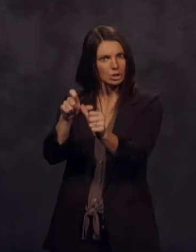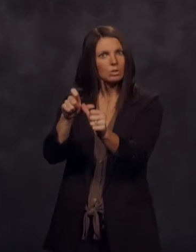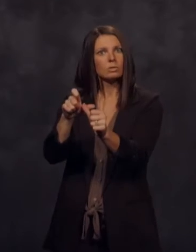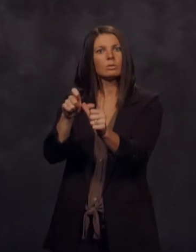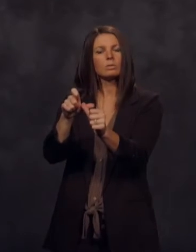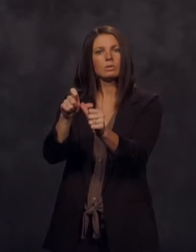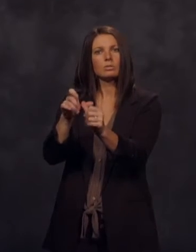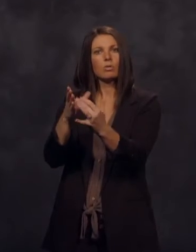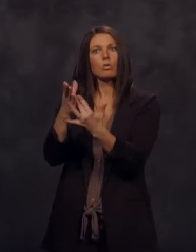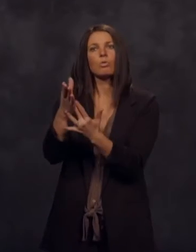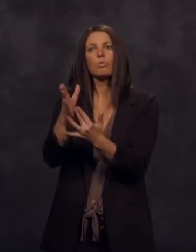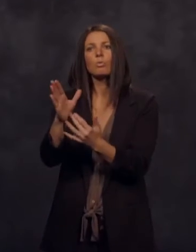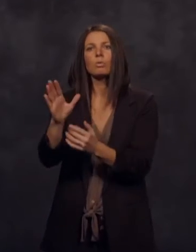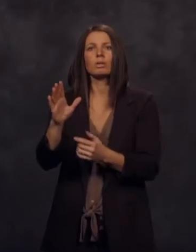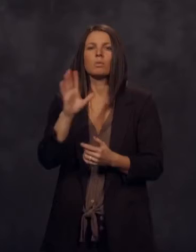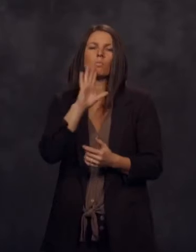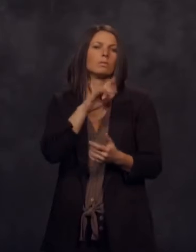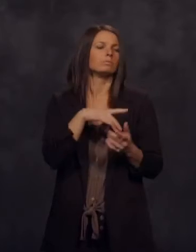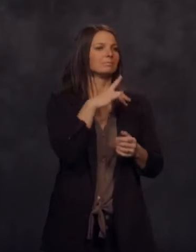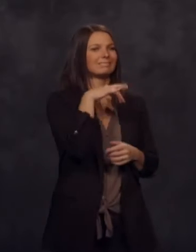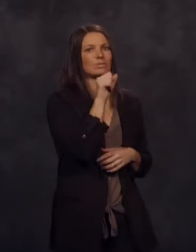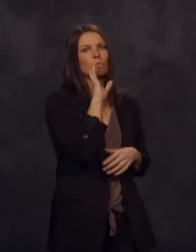Yes, it carries forward.